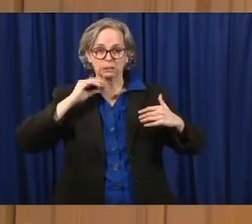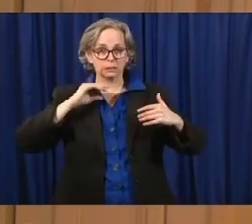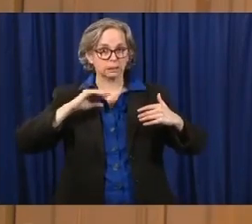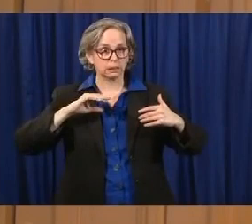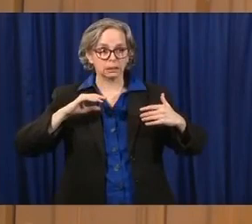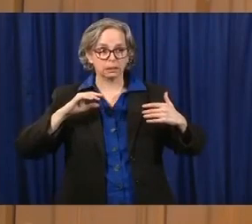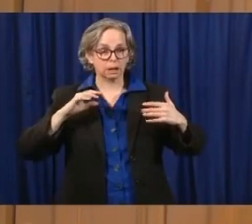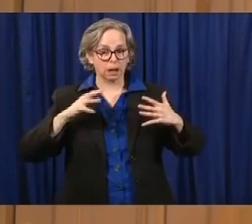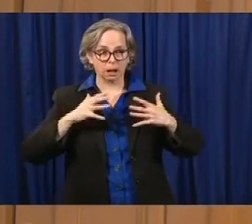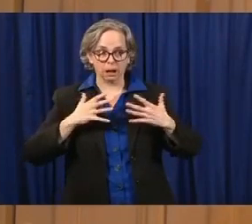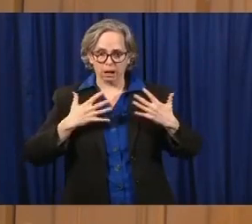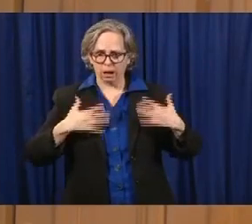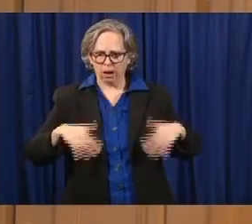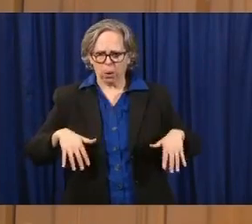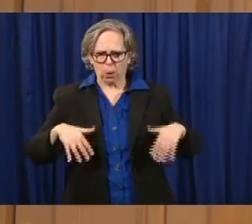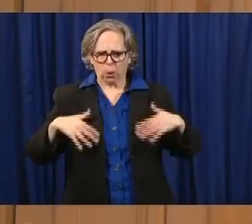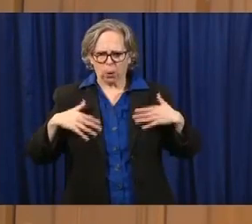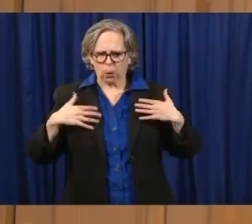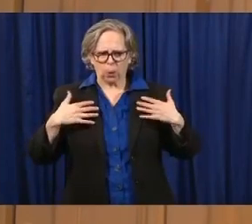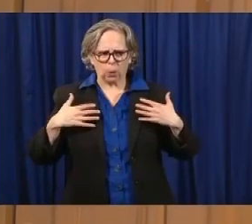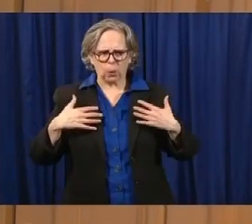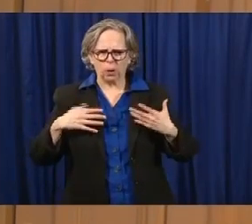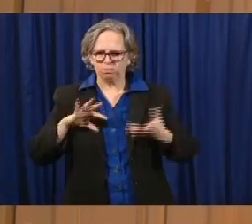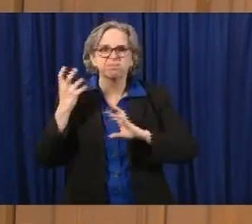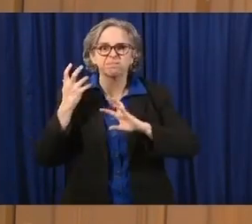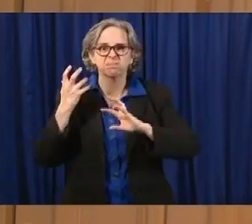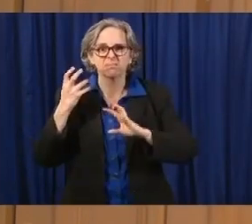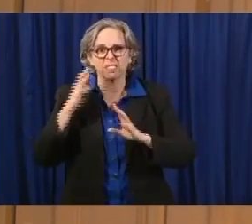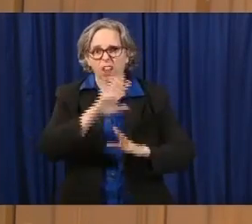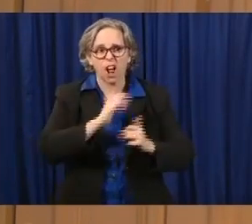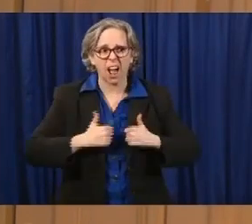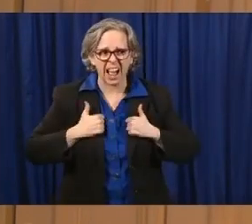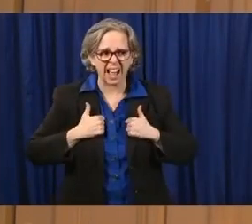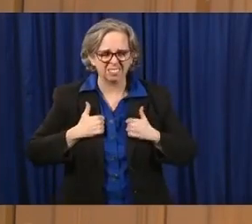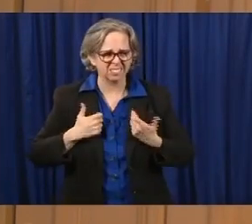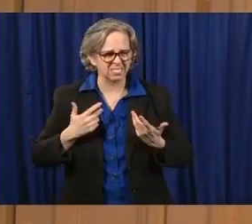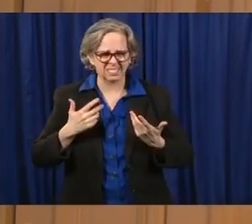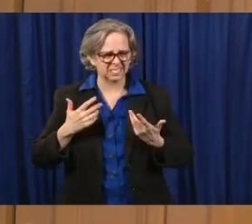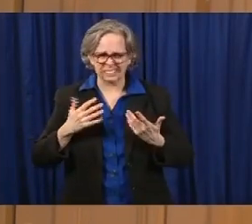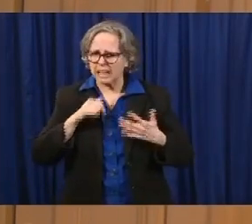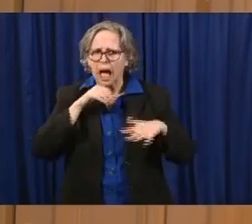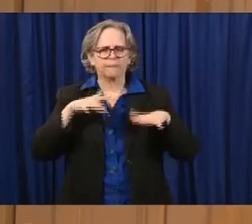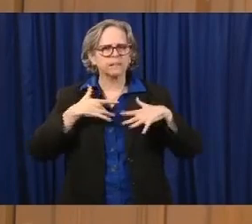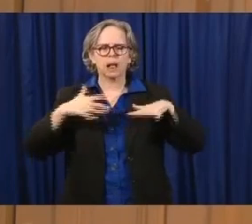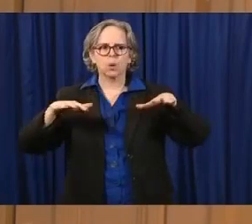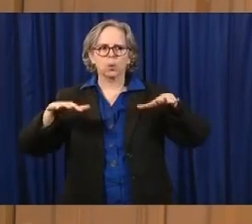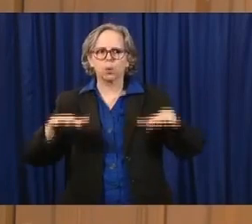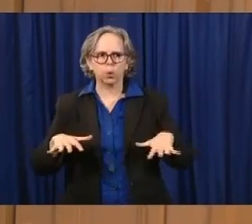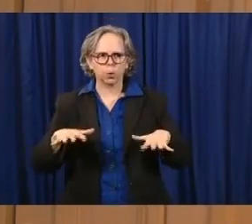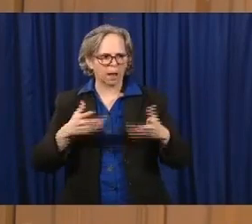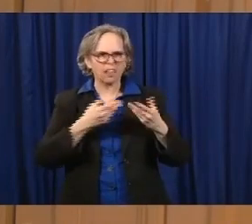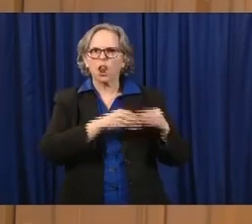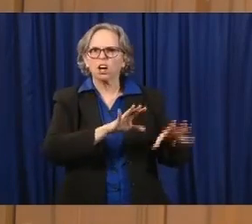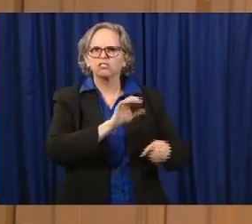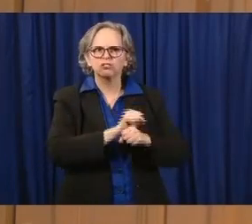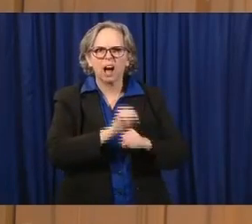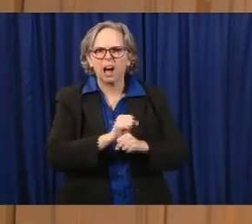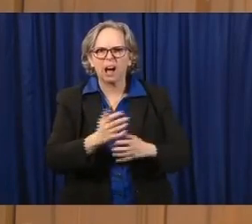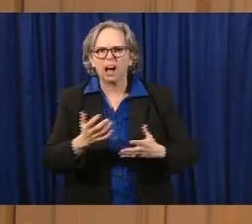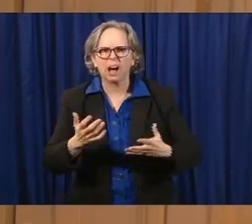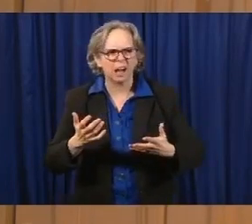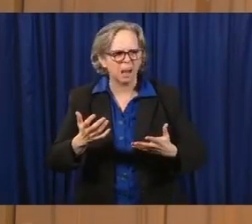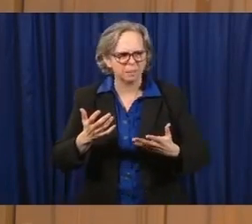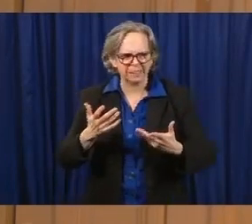amounts of disruption and unsettlingness, and then we're going through our job losses. And then we have kids who we